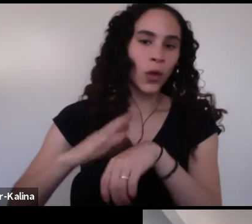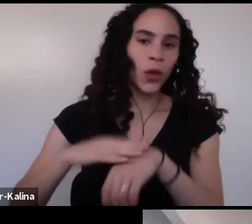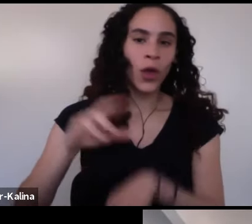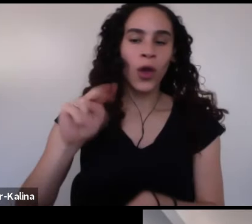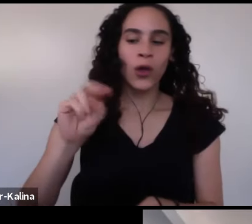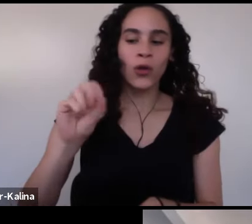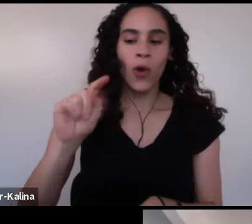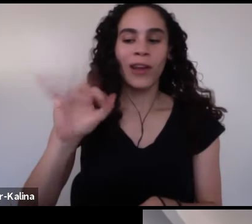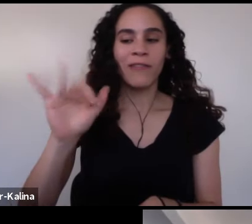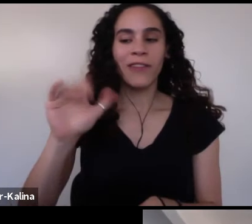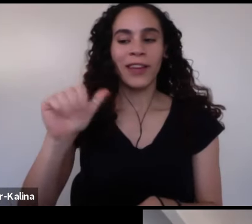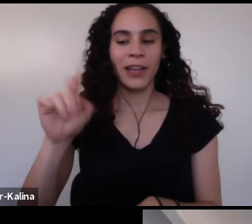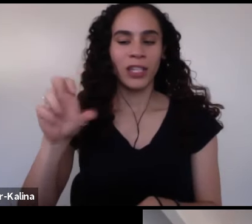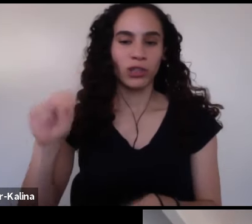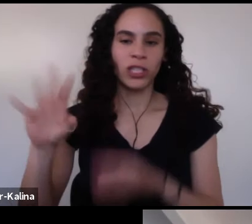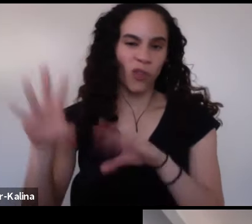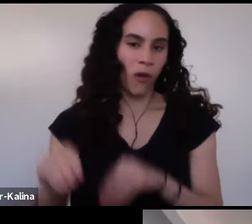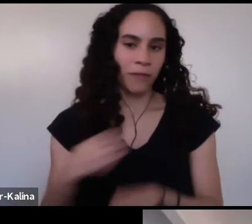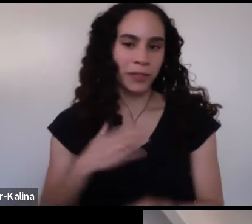welcome everyone.